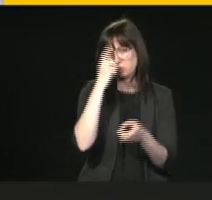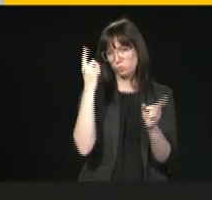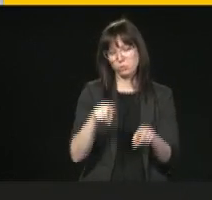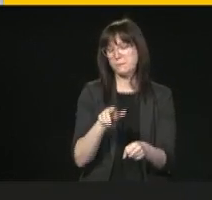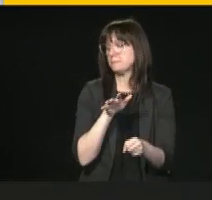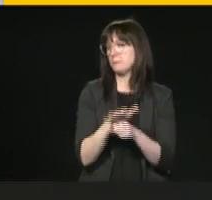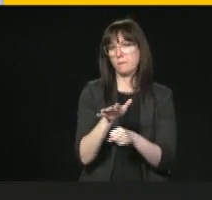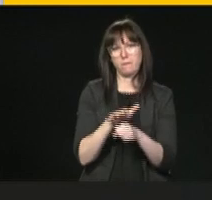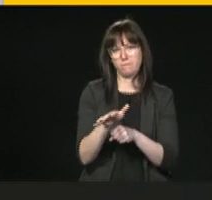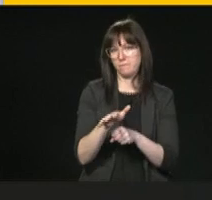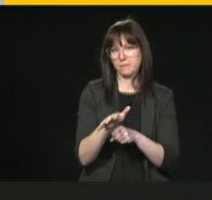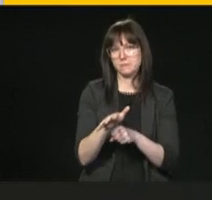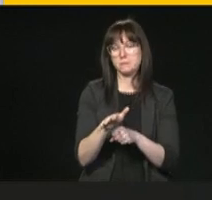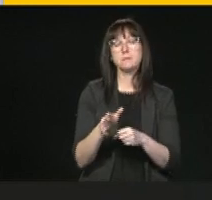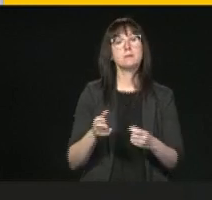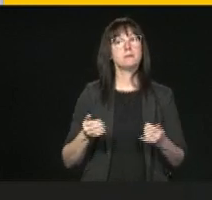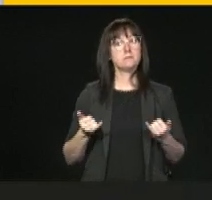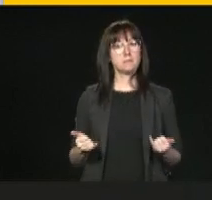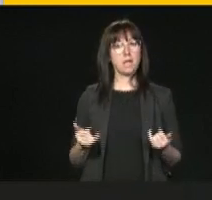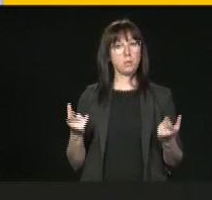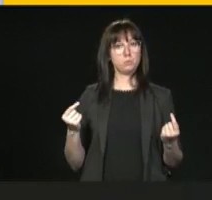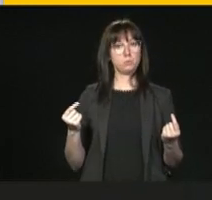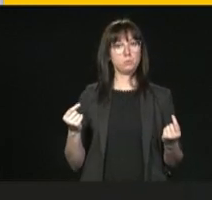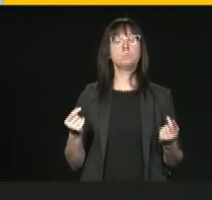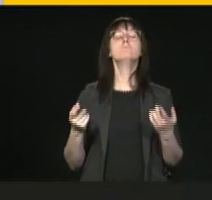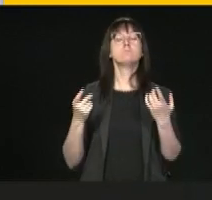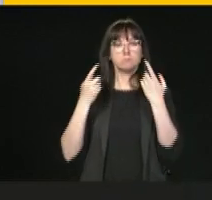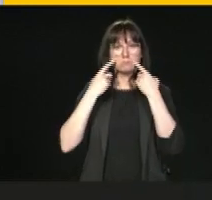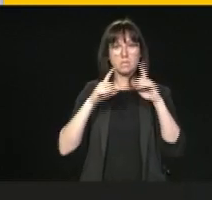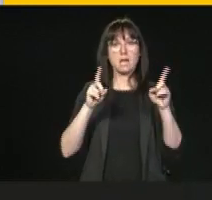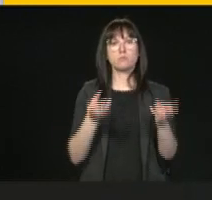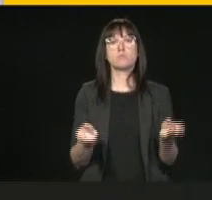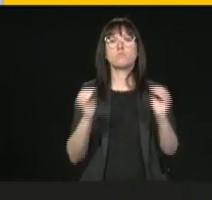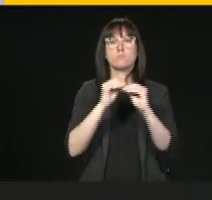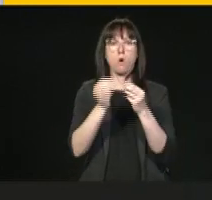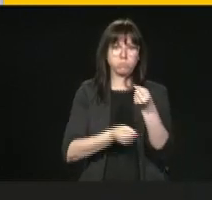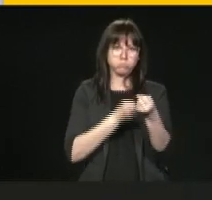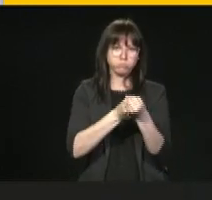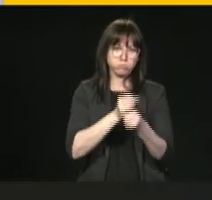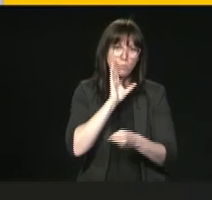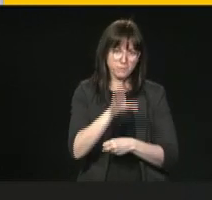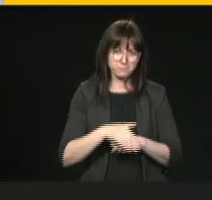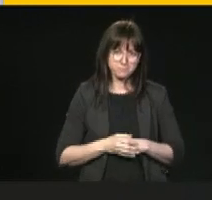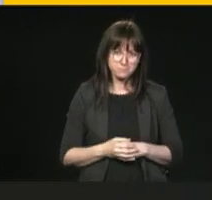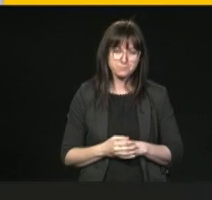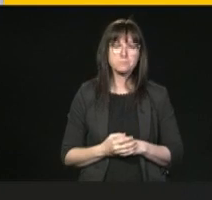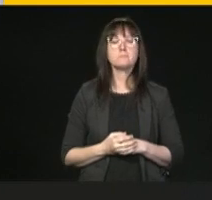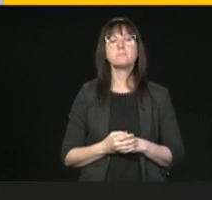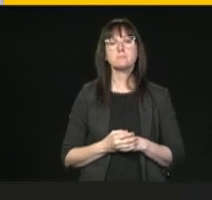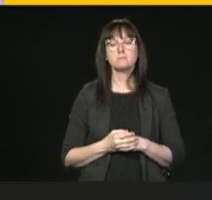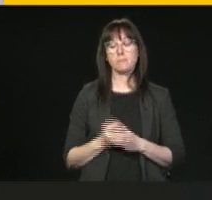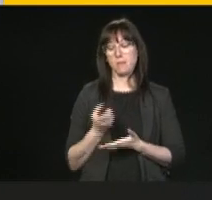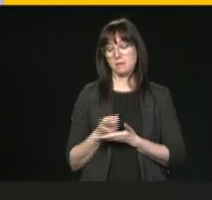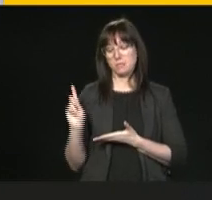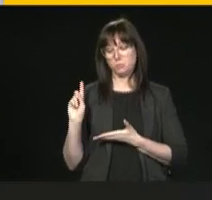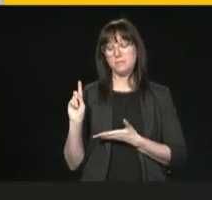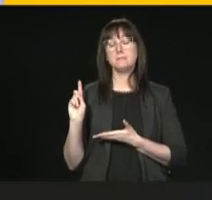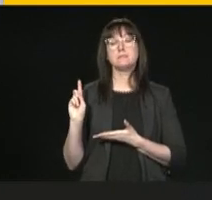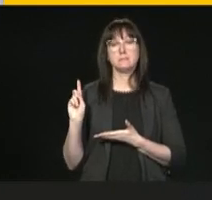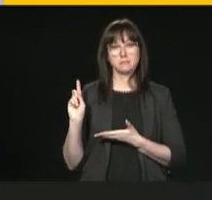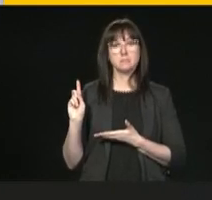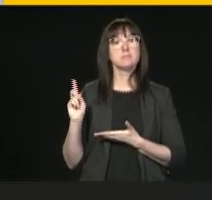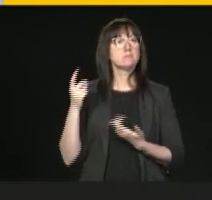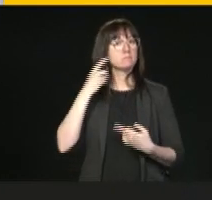you. So today, we are announcing additional measures to assist you. Last week,